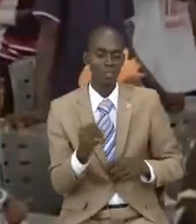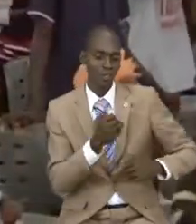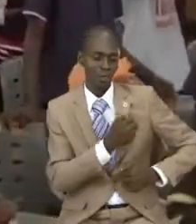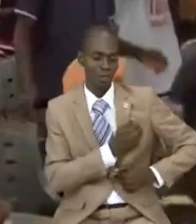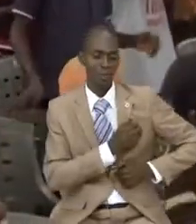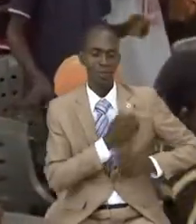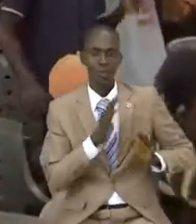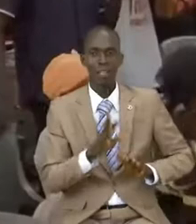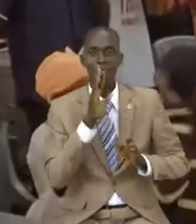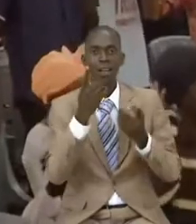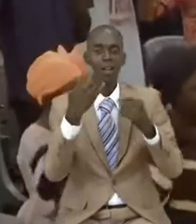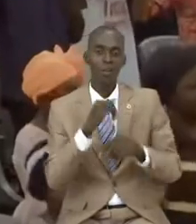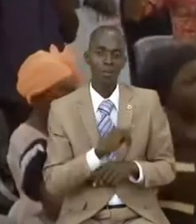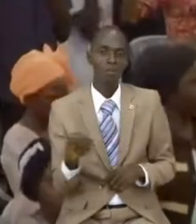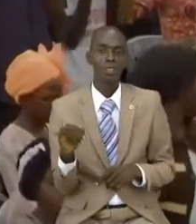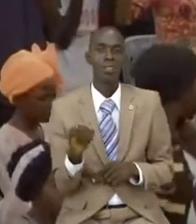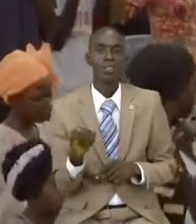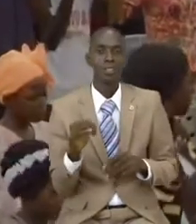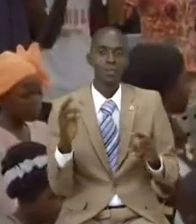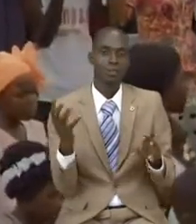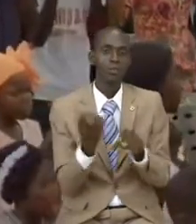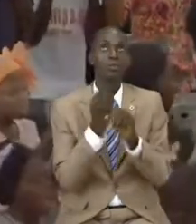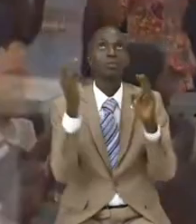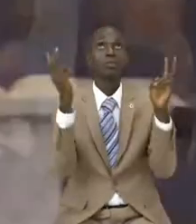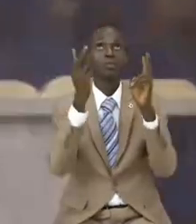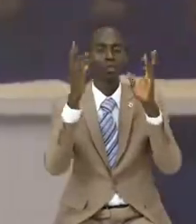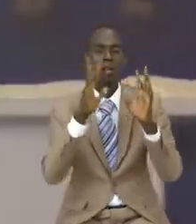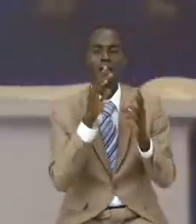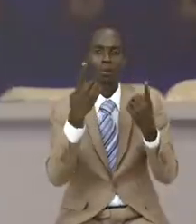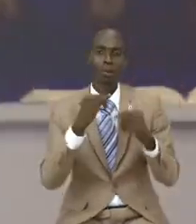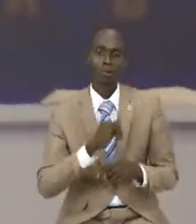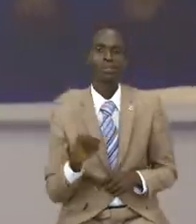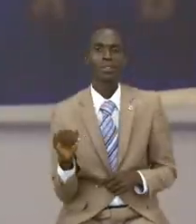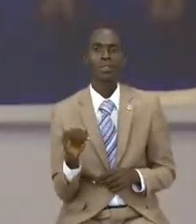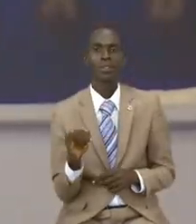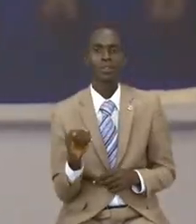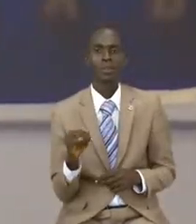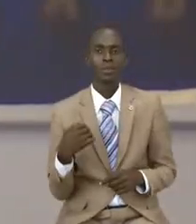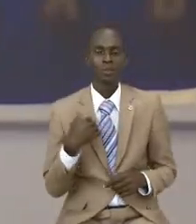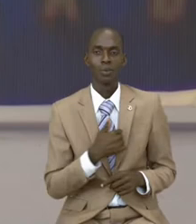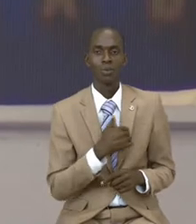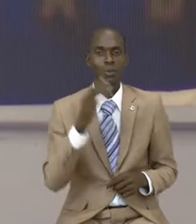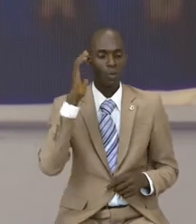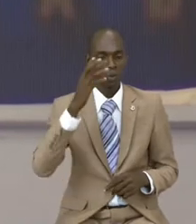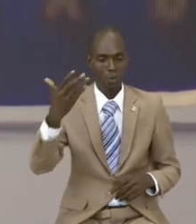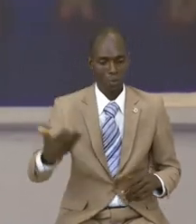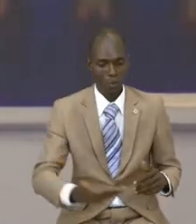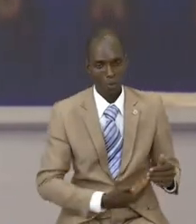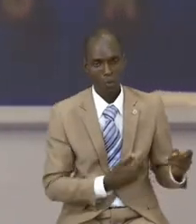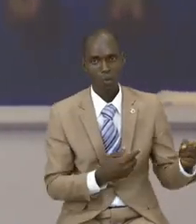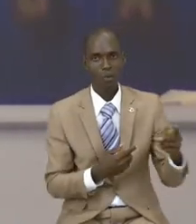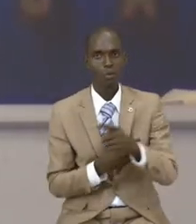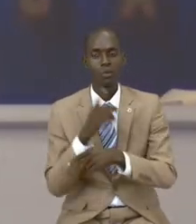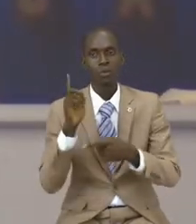Soldiers are coming. Victors are coming. We welcome you to the